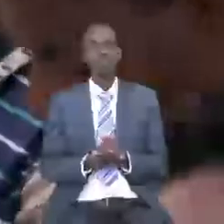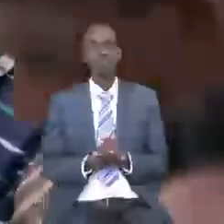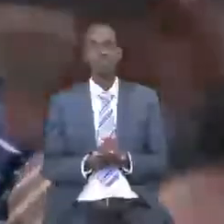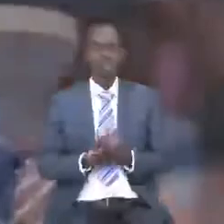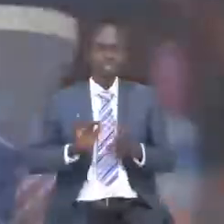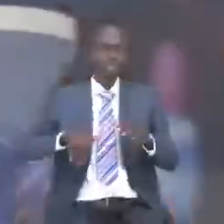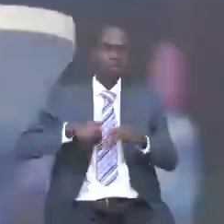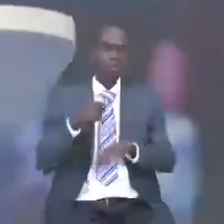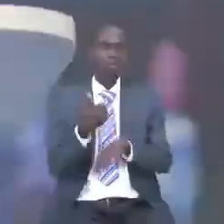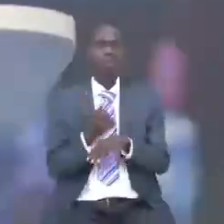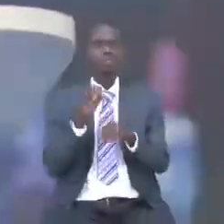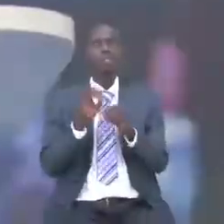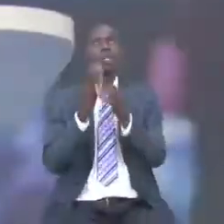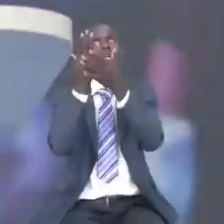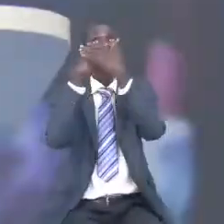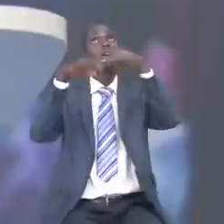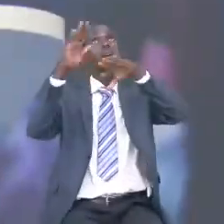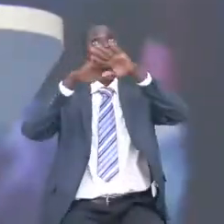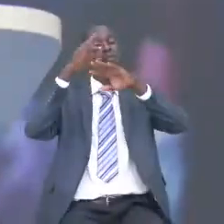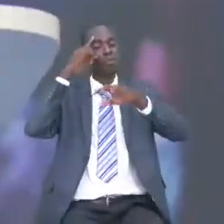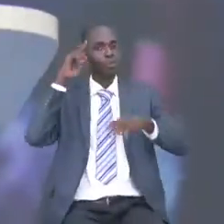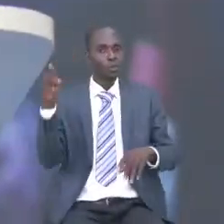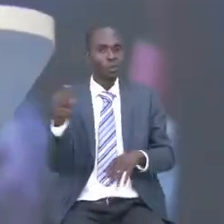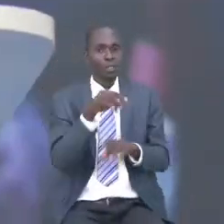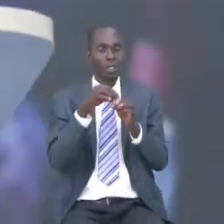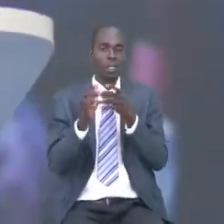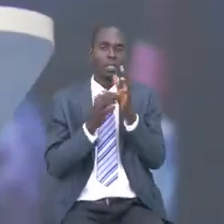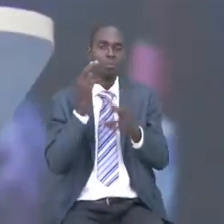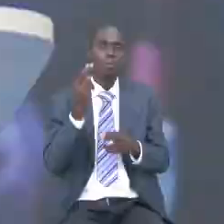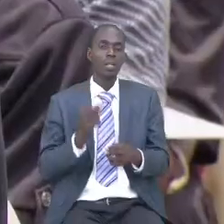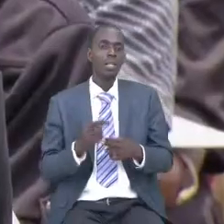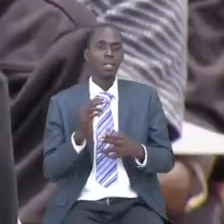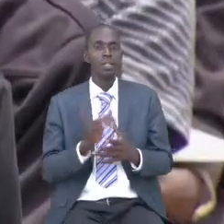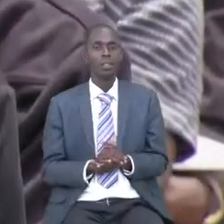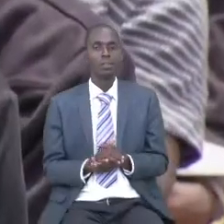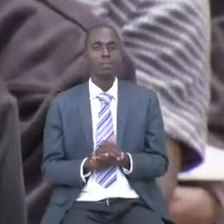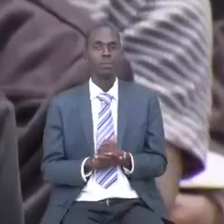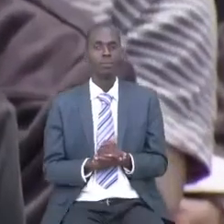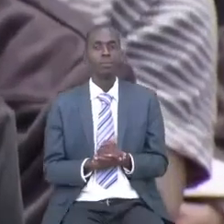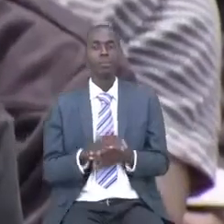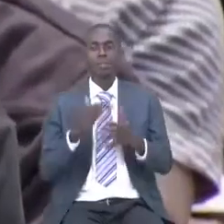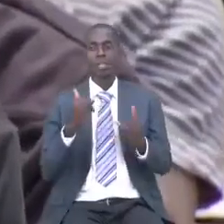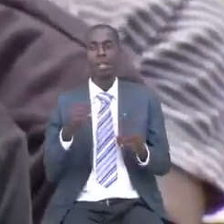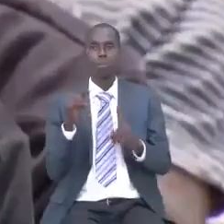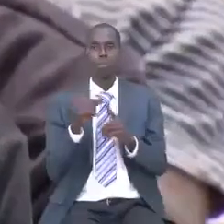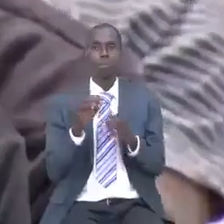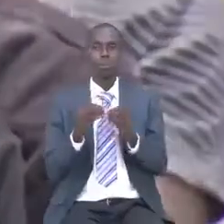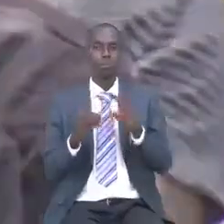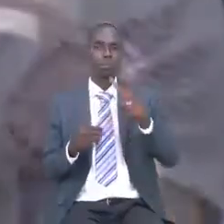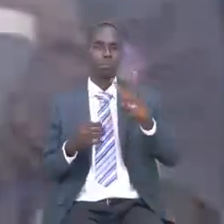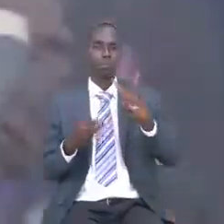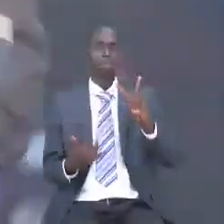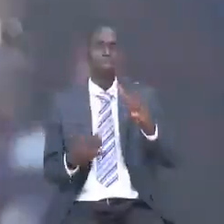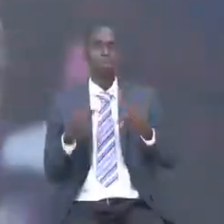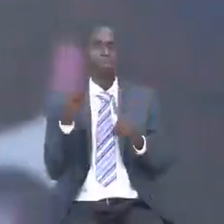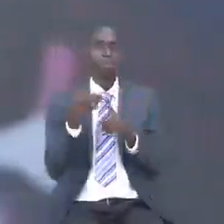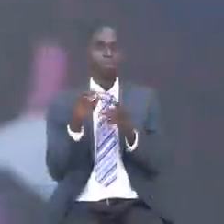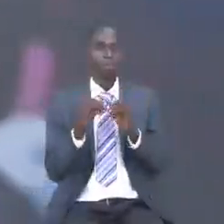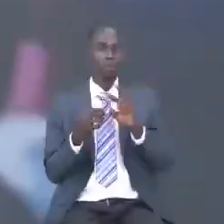Confirmed in heaven for you in Jesus' name. I come to number two now. Number